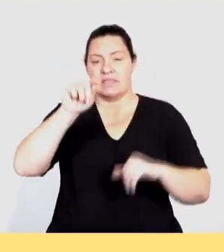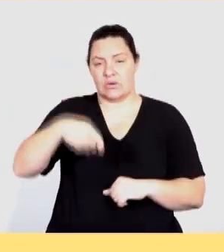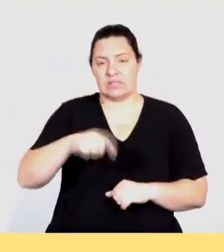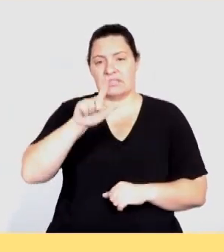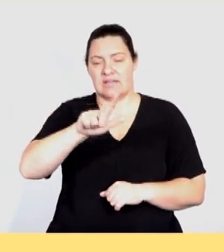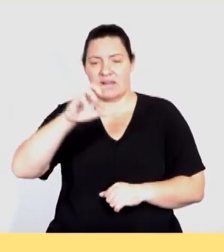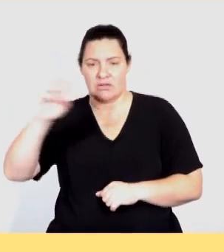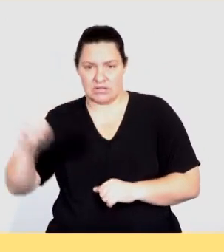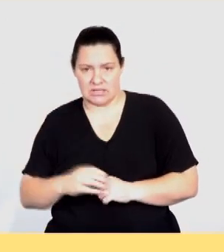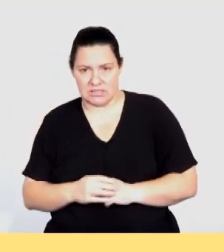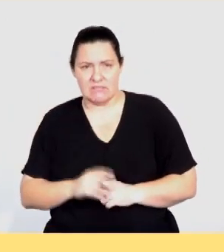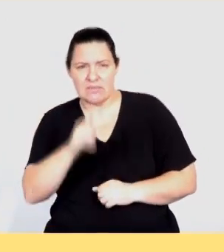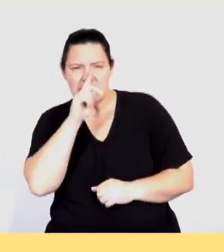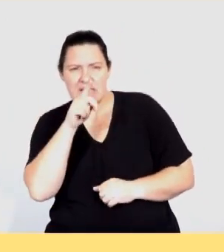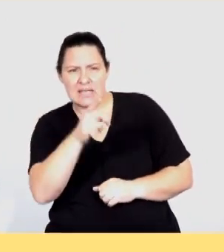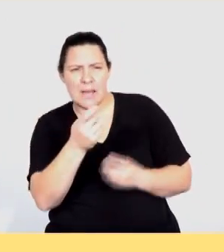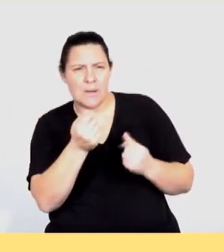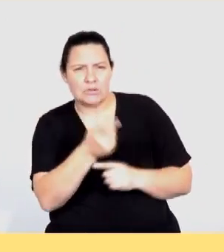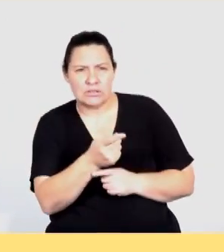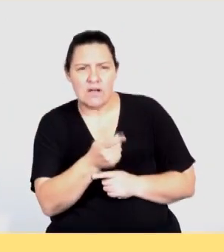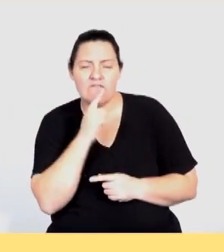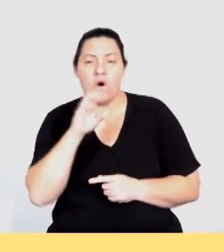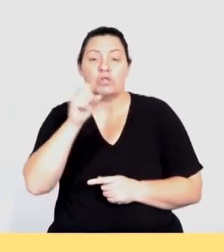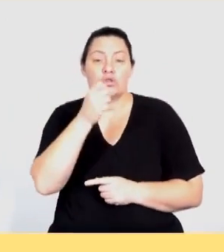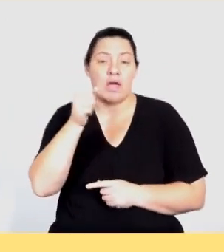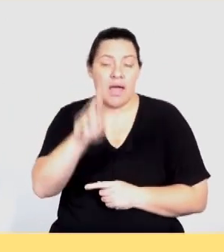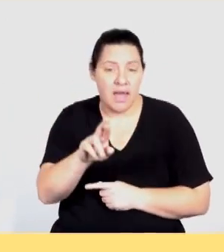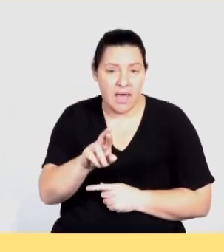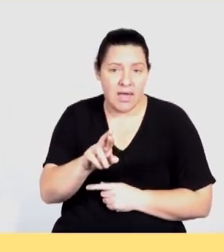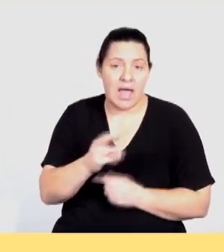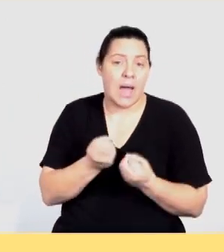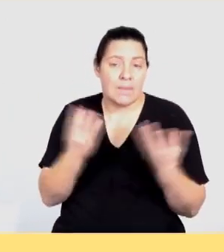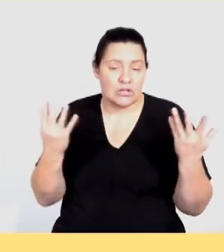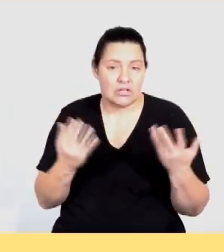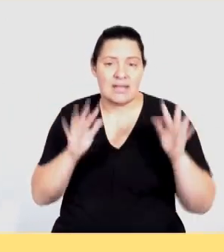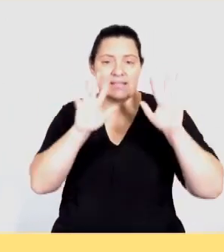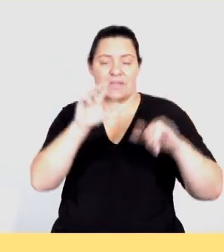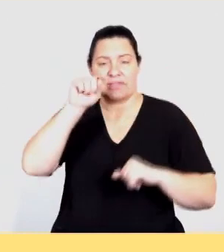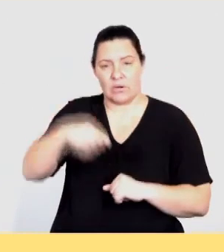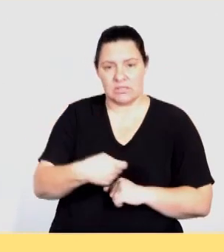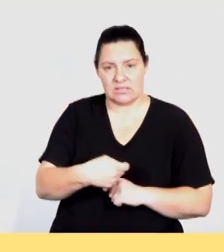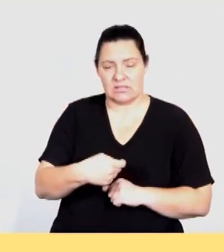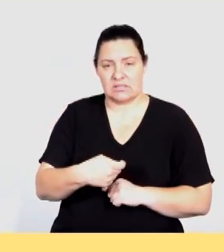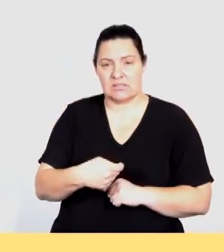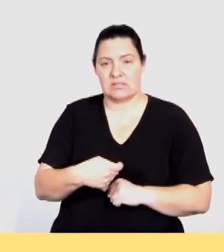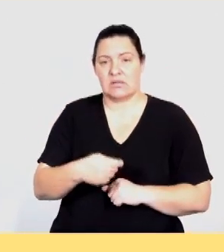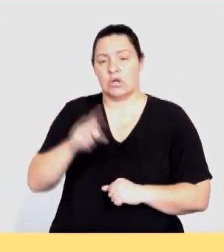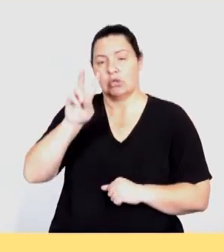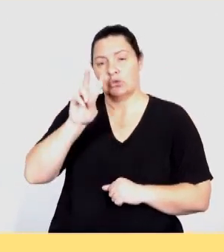be 9,700. There's some figure that you see here. And for sugar, it is your